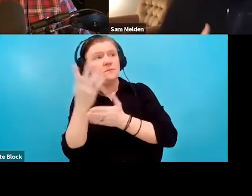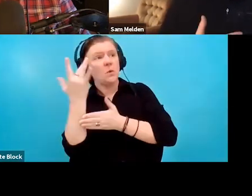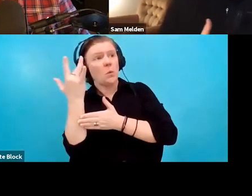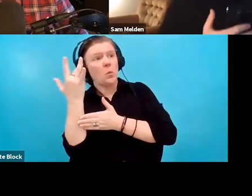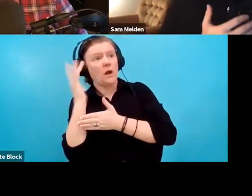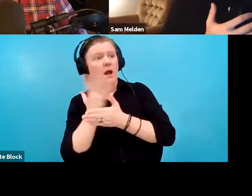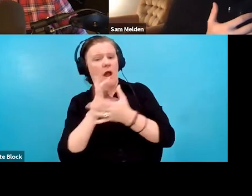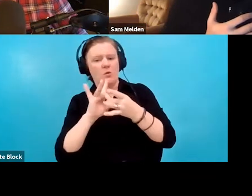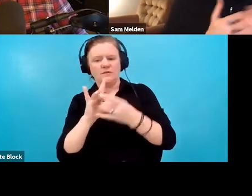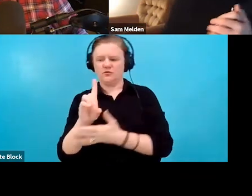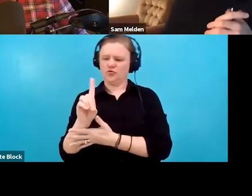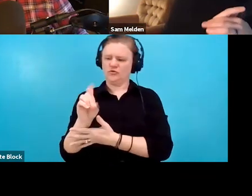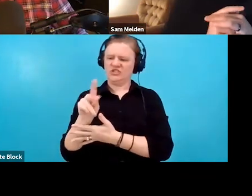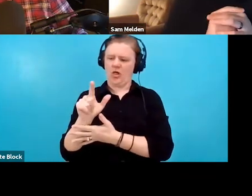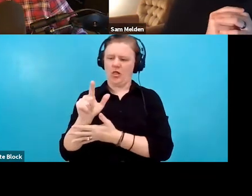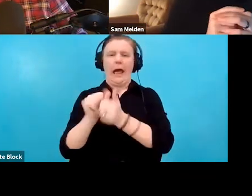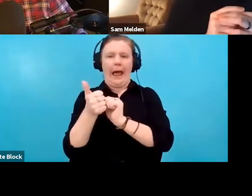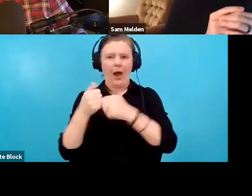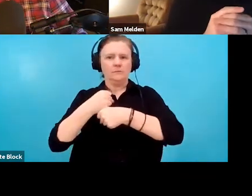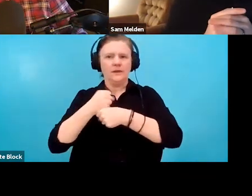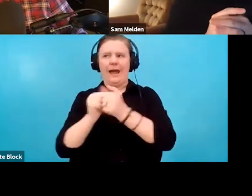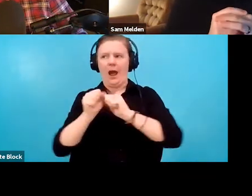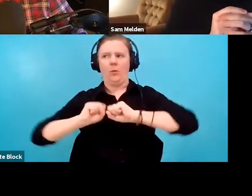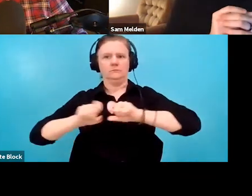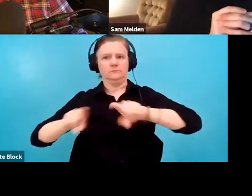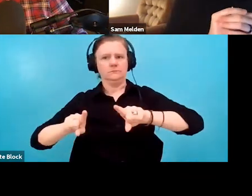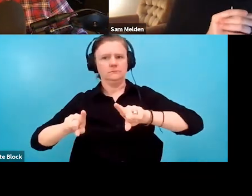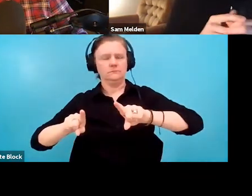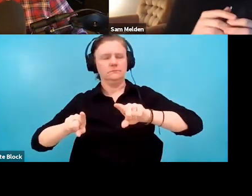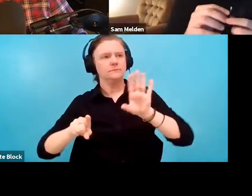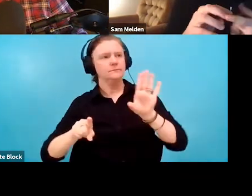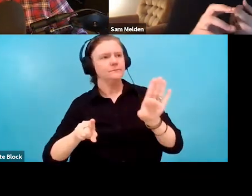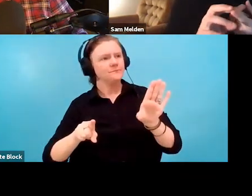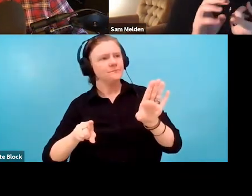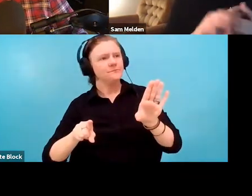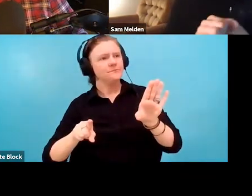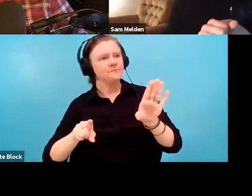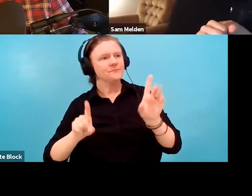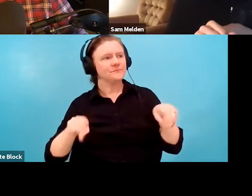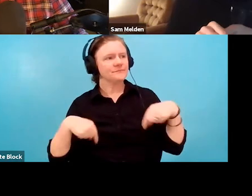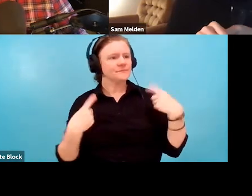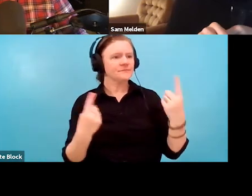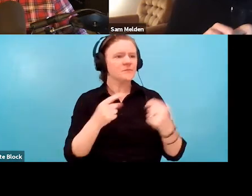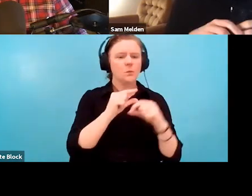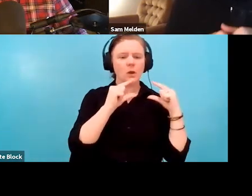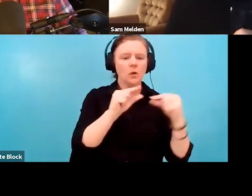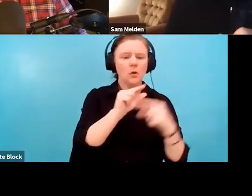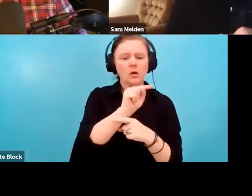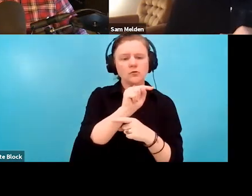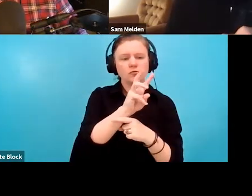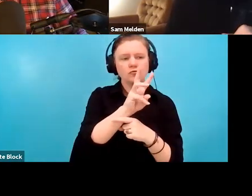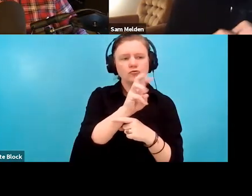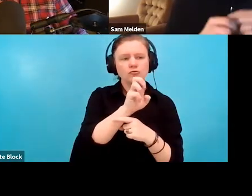to digital media. But as you think about that, everything from a tweet to an